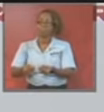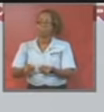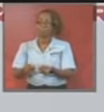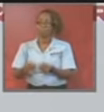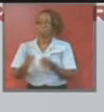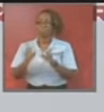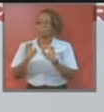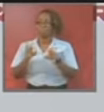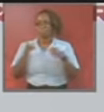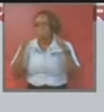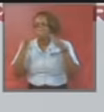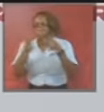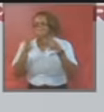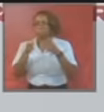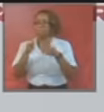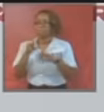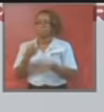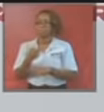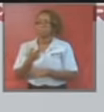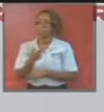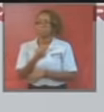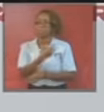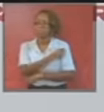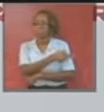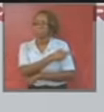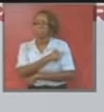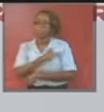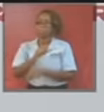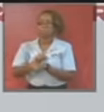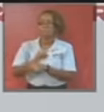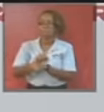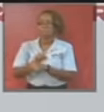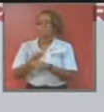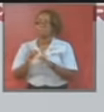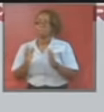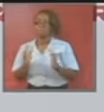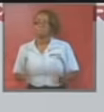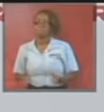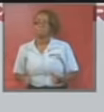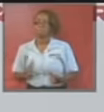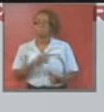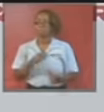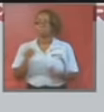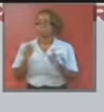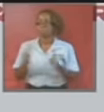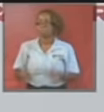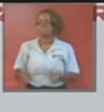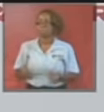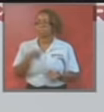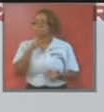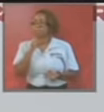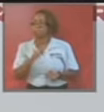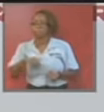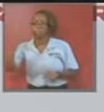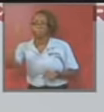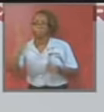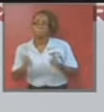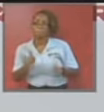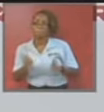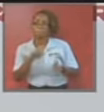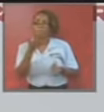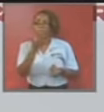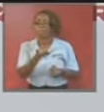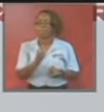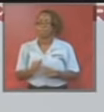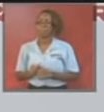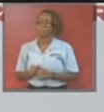possibly persons from the geriatric homes, as a first part one of the phase 1. So that is in process. As Minister would have